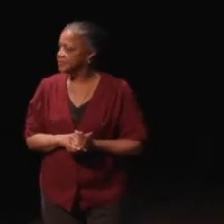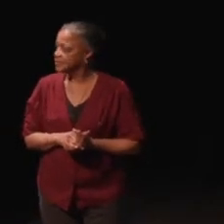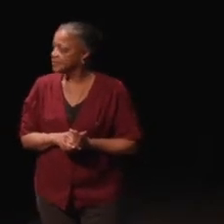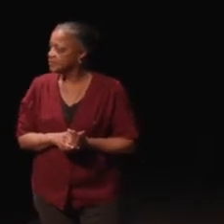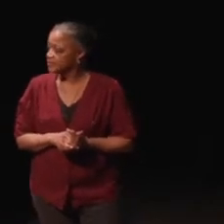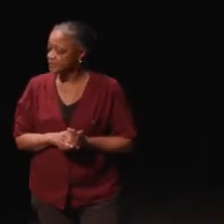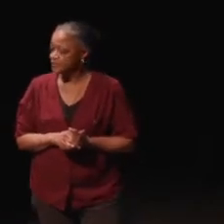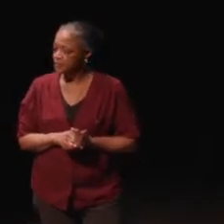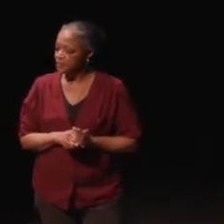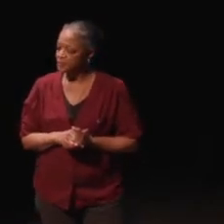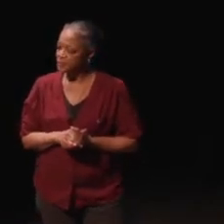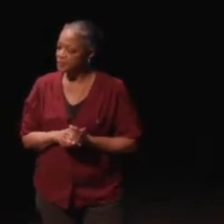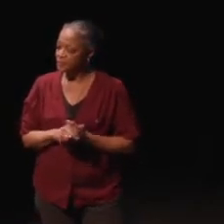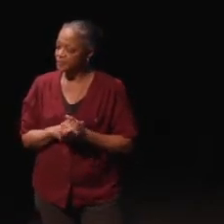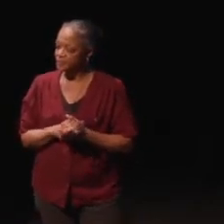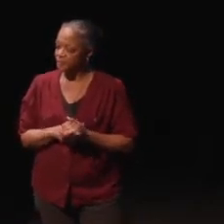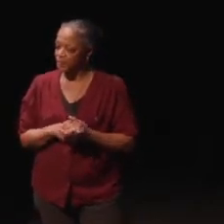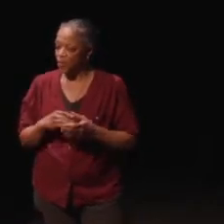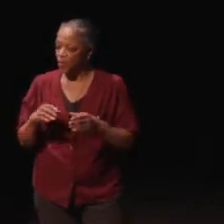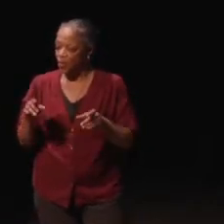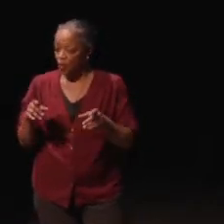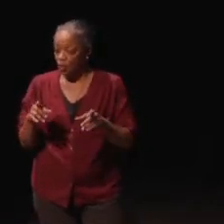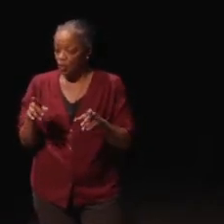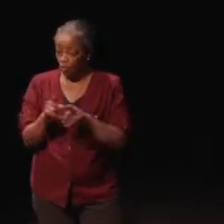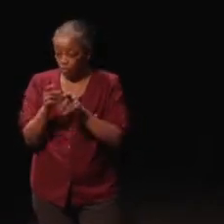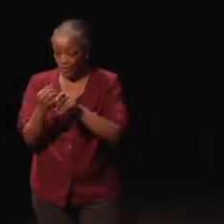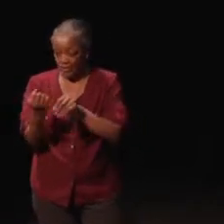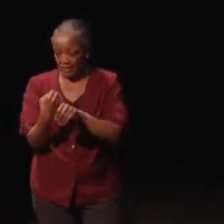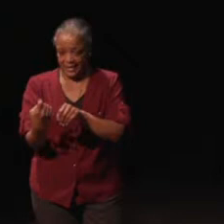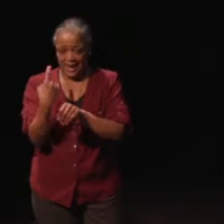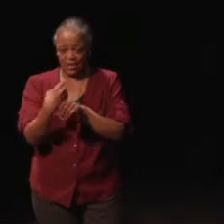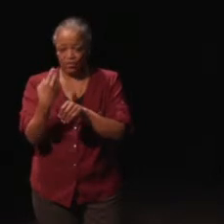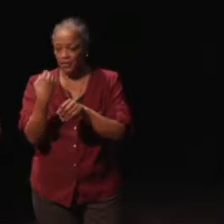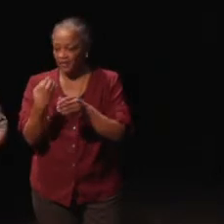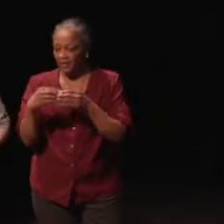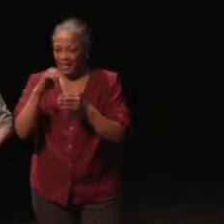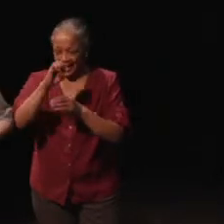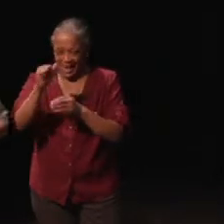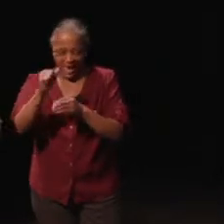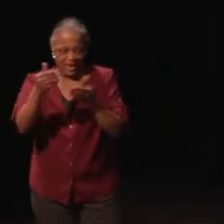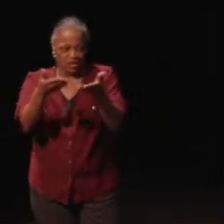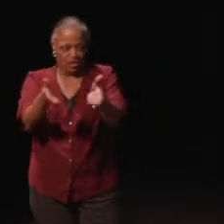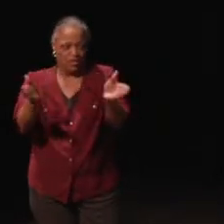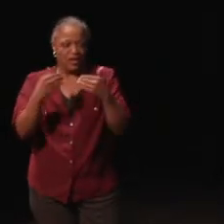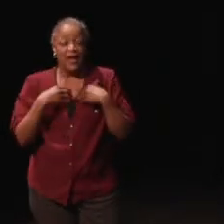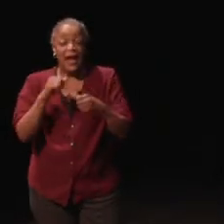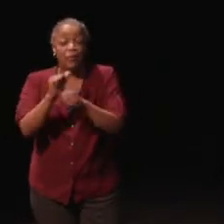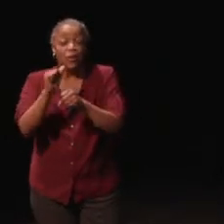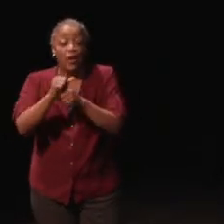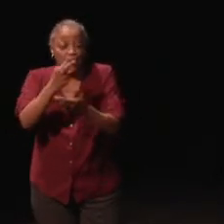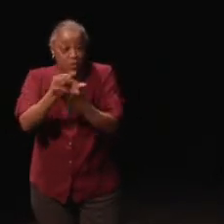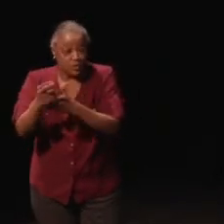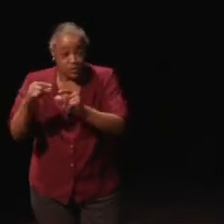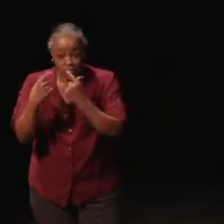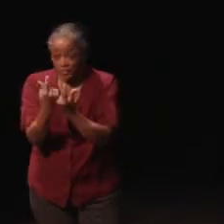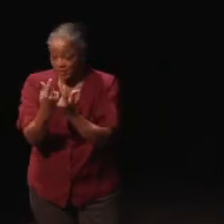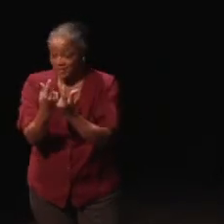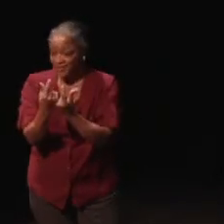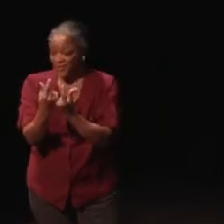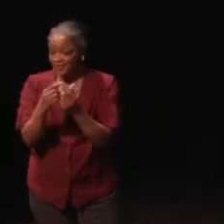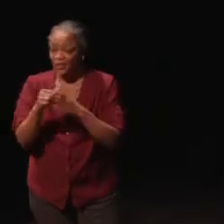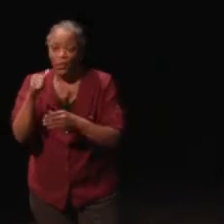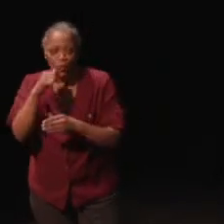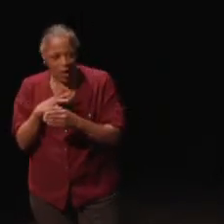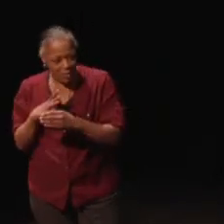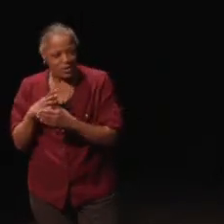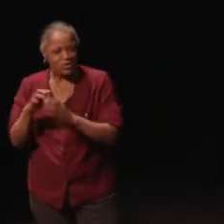So I also, within the last year, we've had, and EA in general, has decided to have employee resource groups. So there's like a